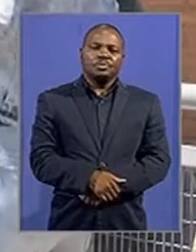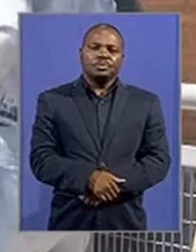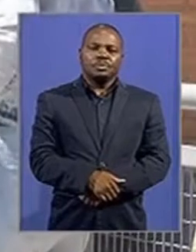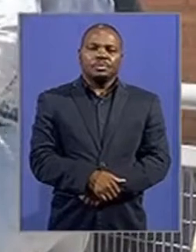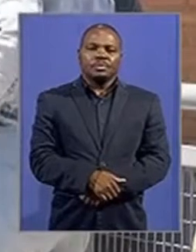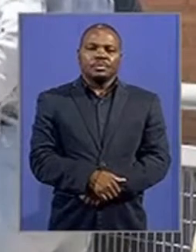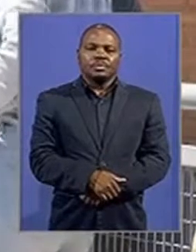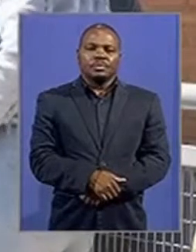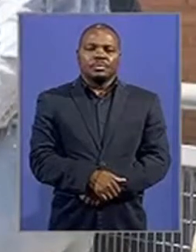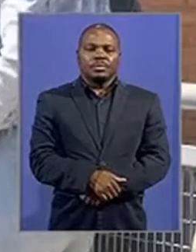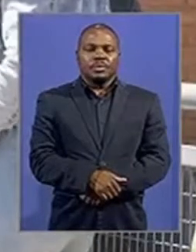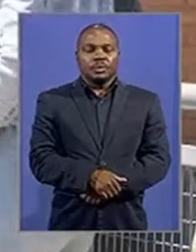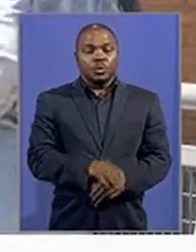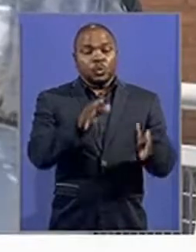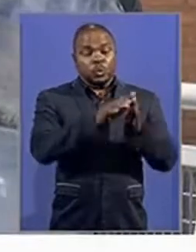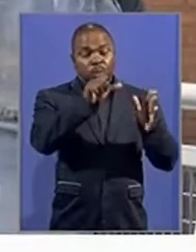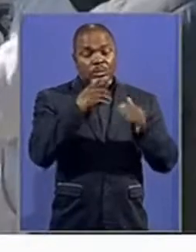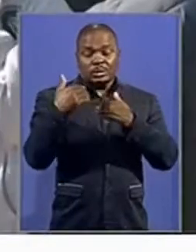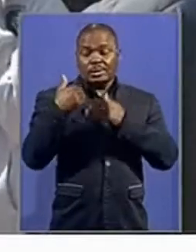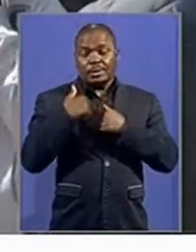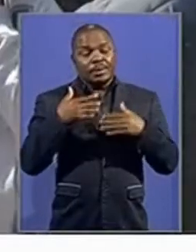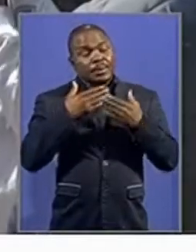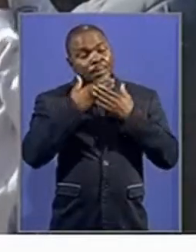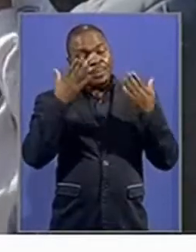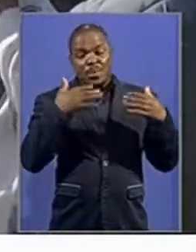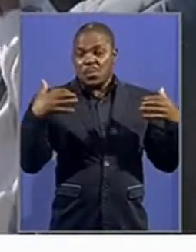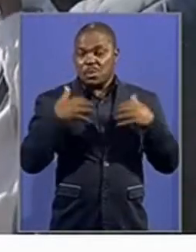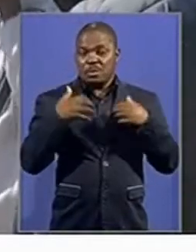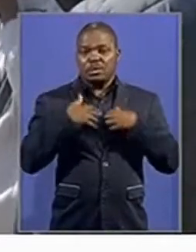We rose to the a normal day that